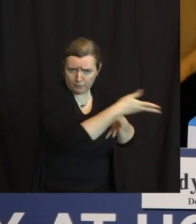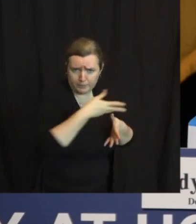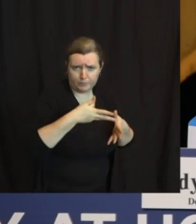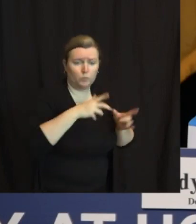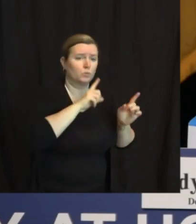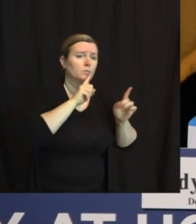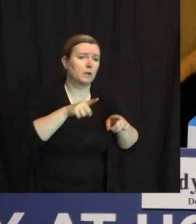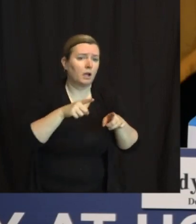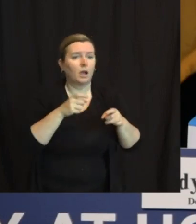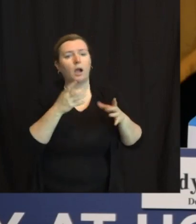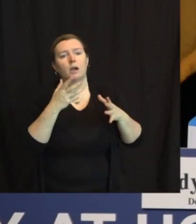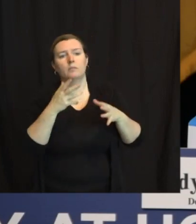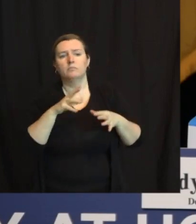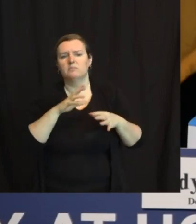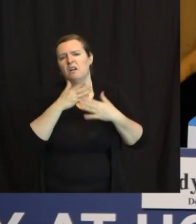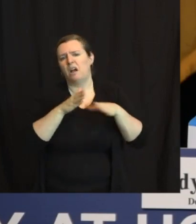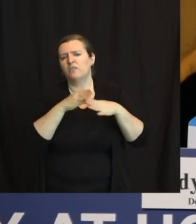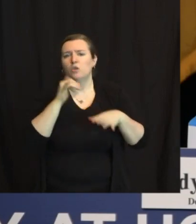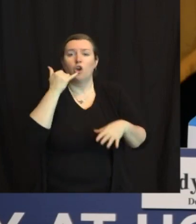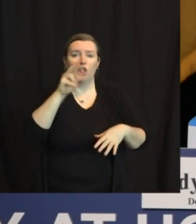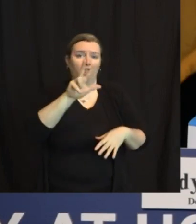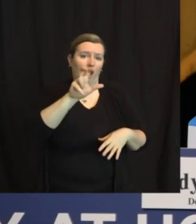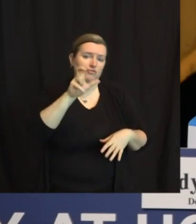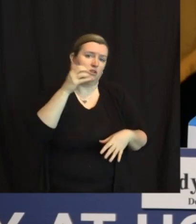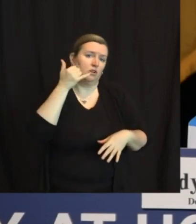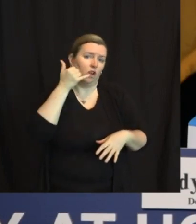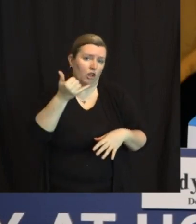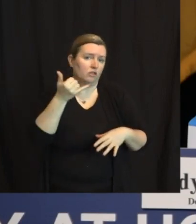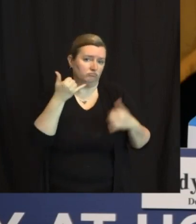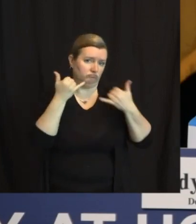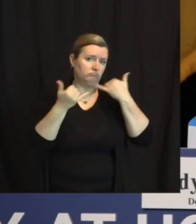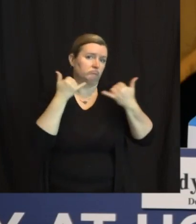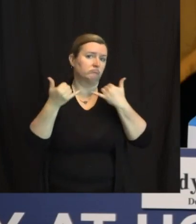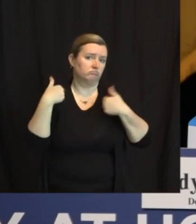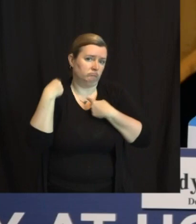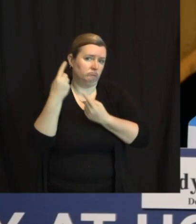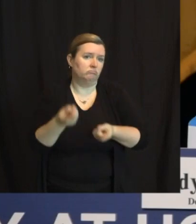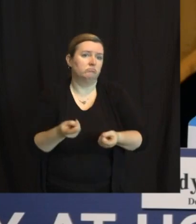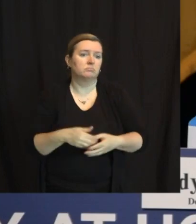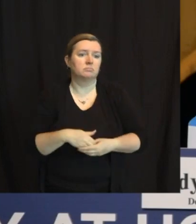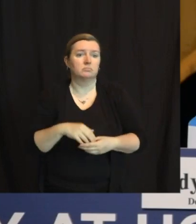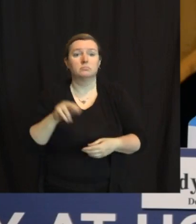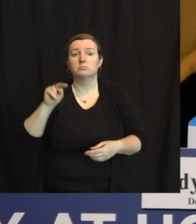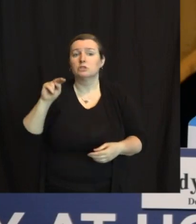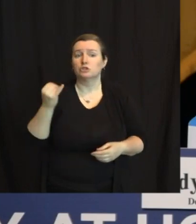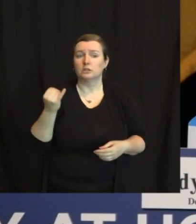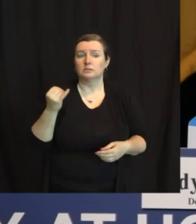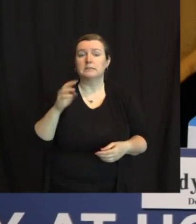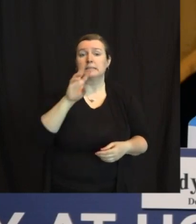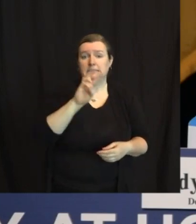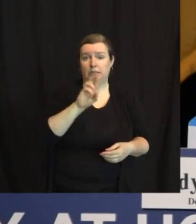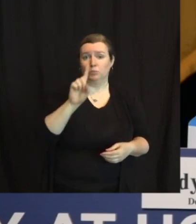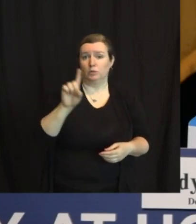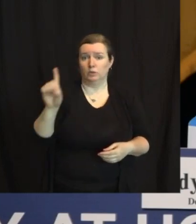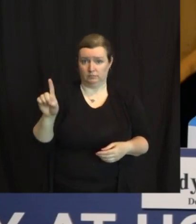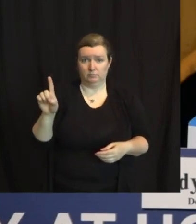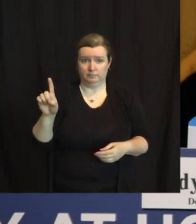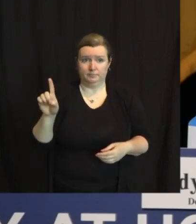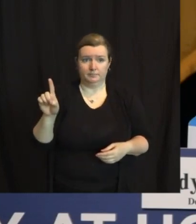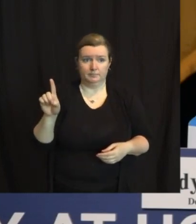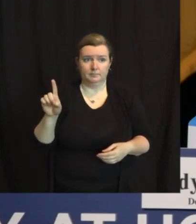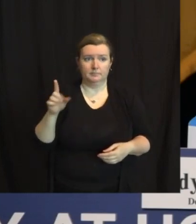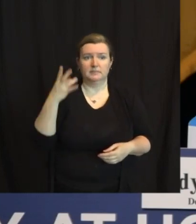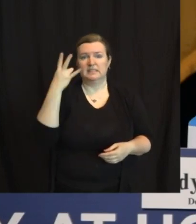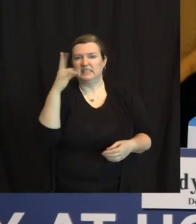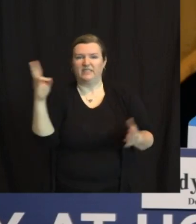calls. NJ211 has answered more than 17,000 calls from residents seeking